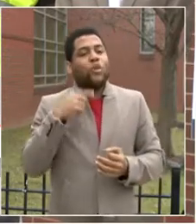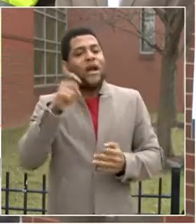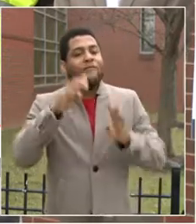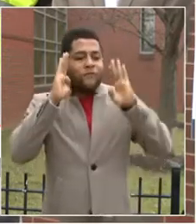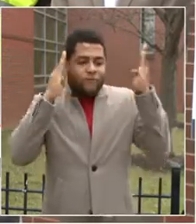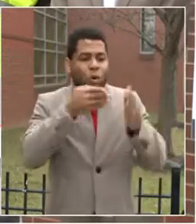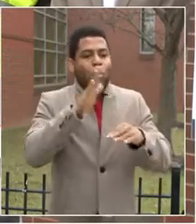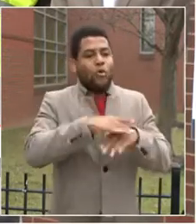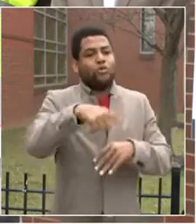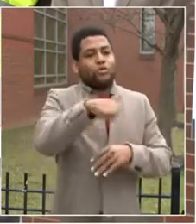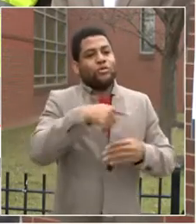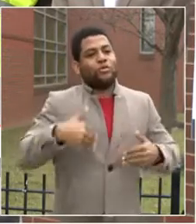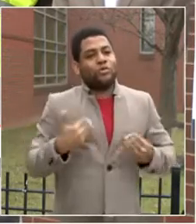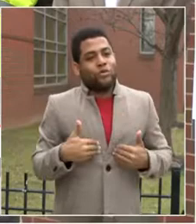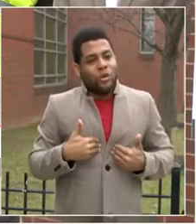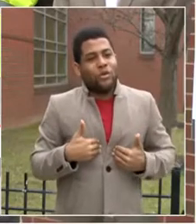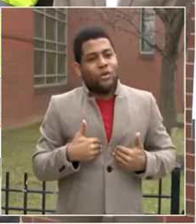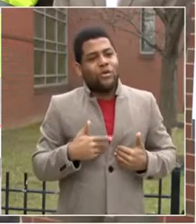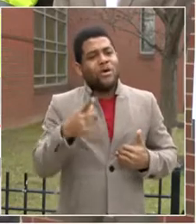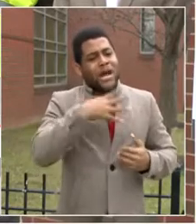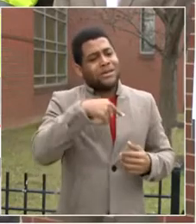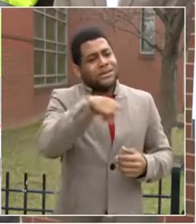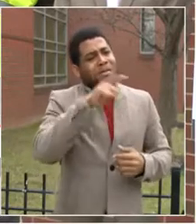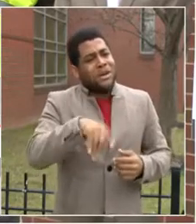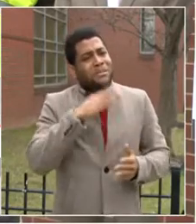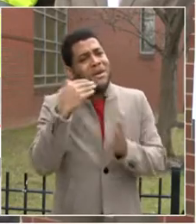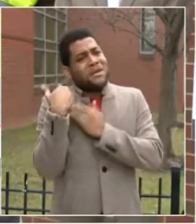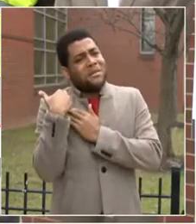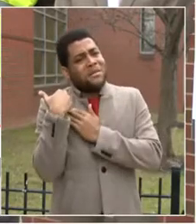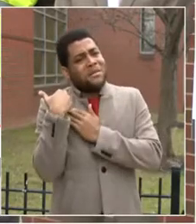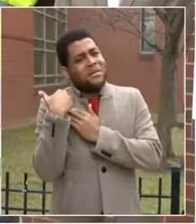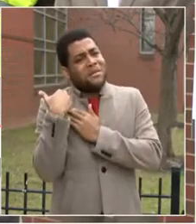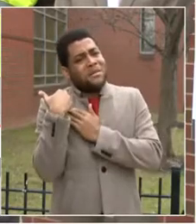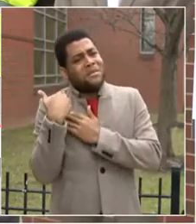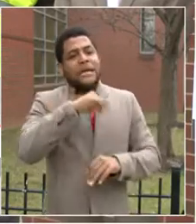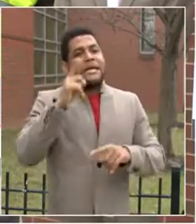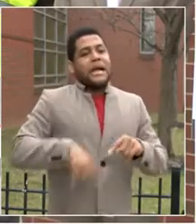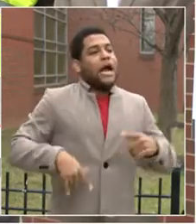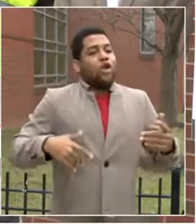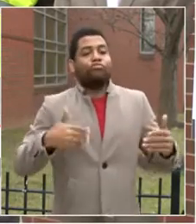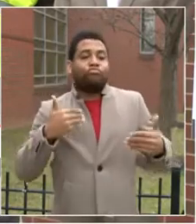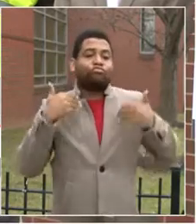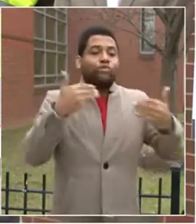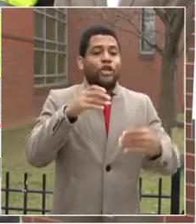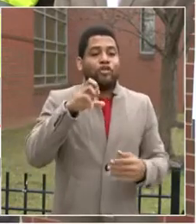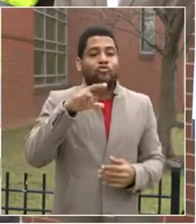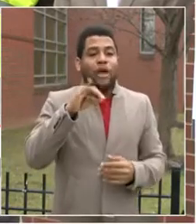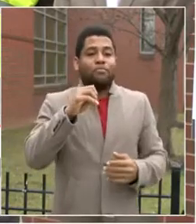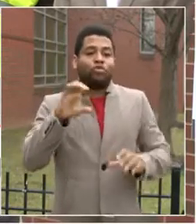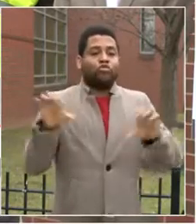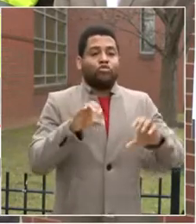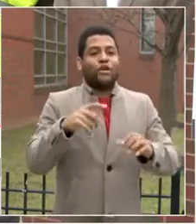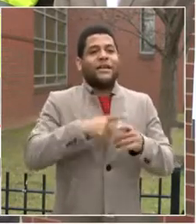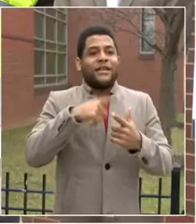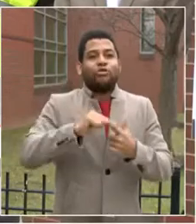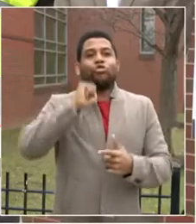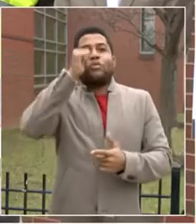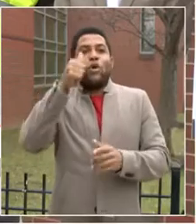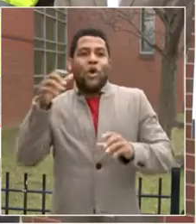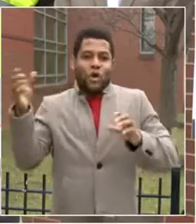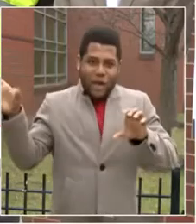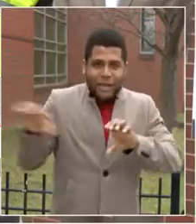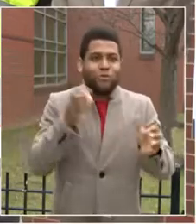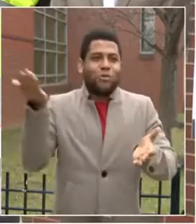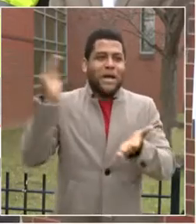have to be held accountable. They can't just commit a crime and be turned loose the other day to commit those crimes again. But part of